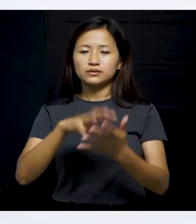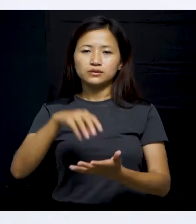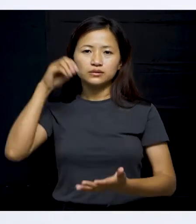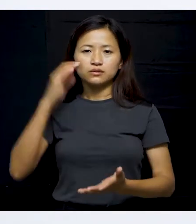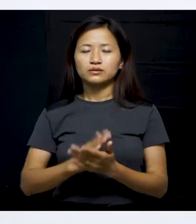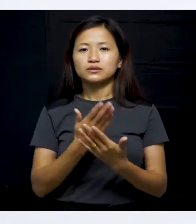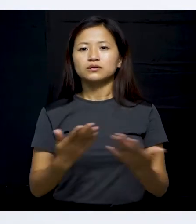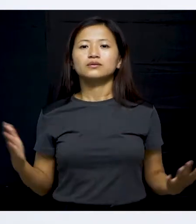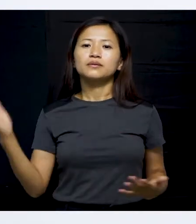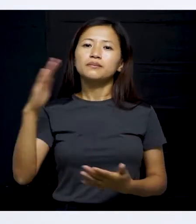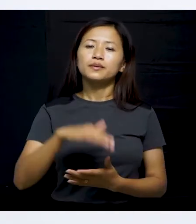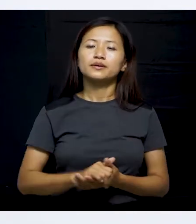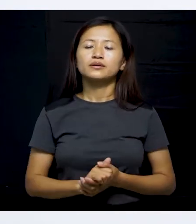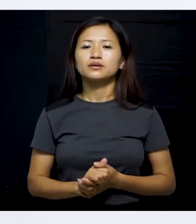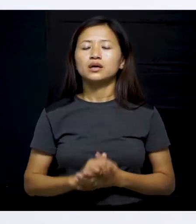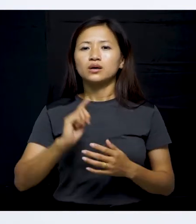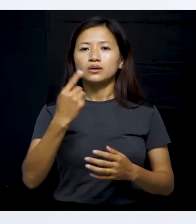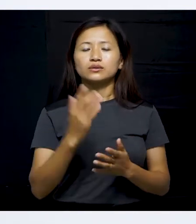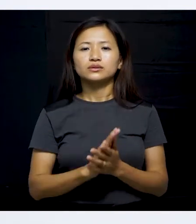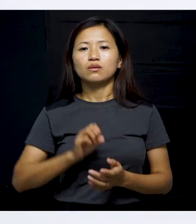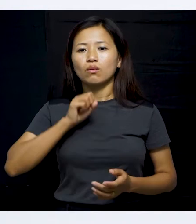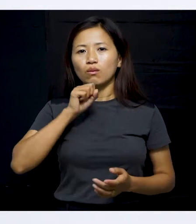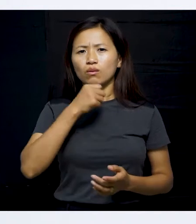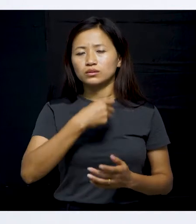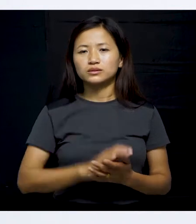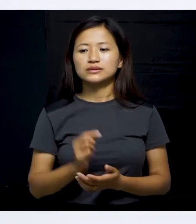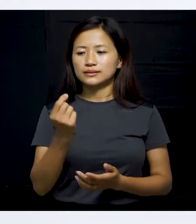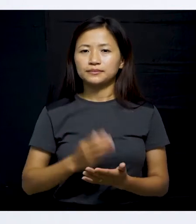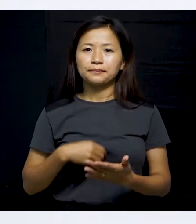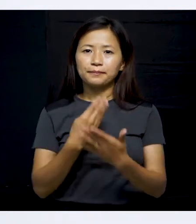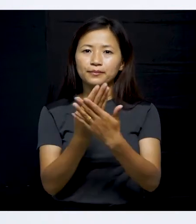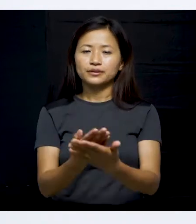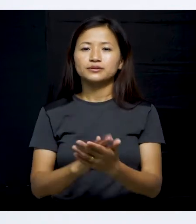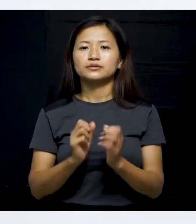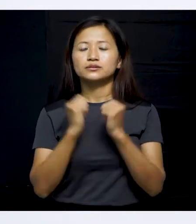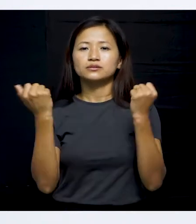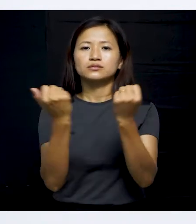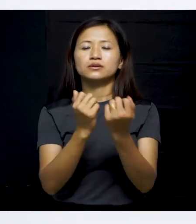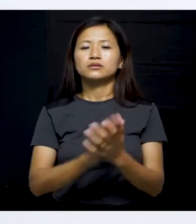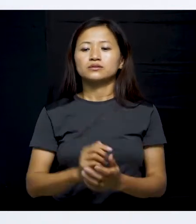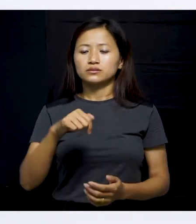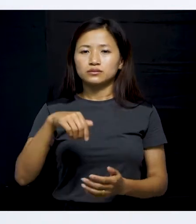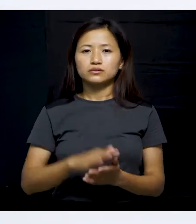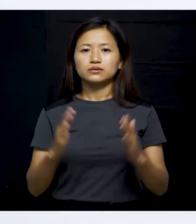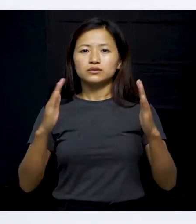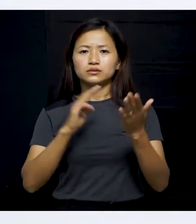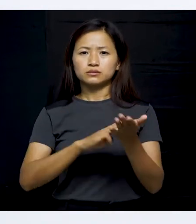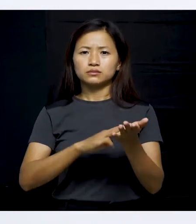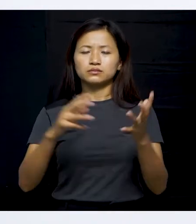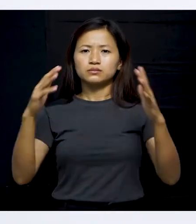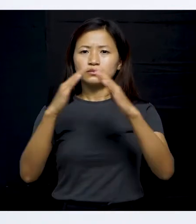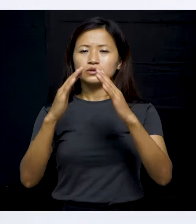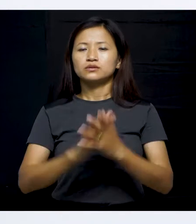come back, and once they are older, they apply it in the society. So in this Morung, like for